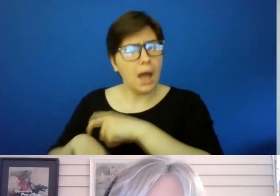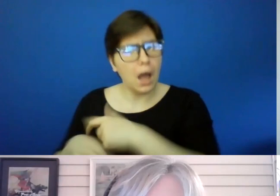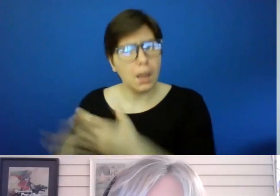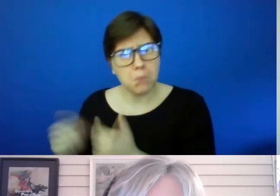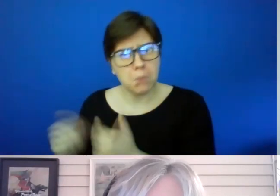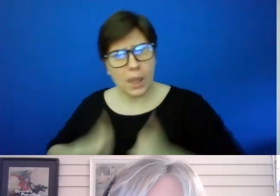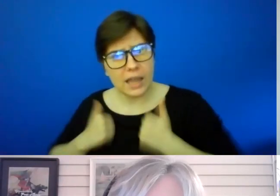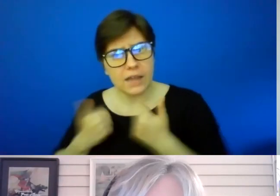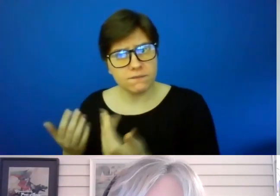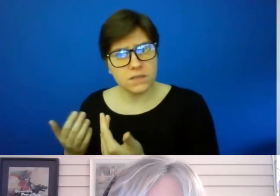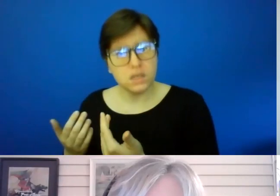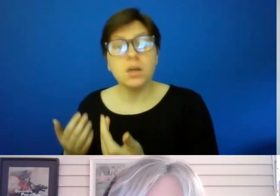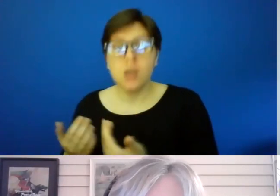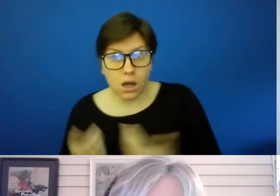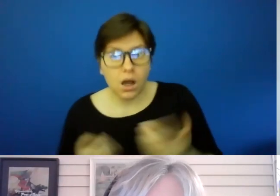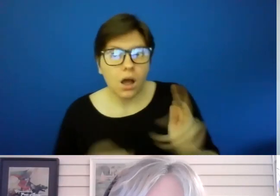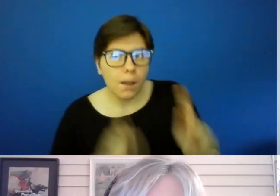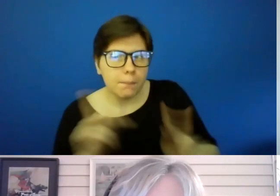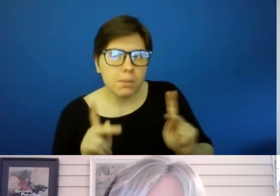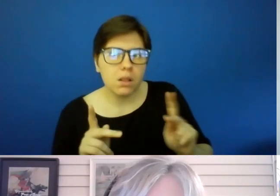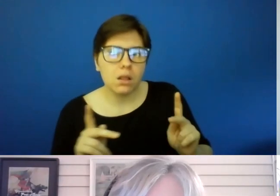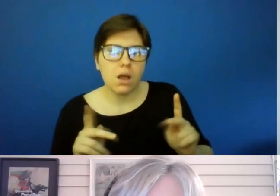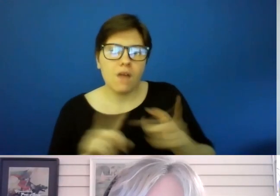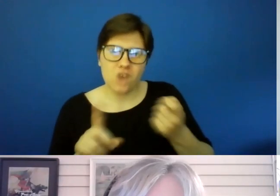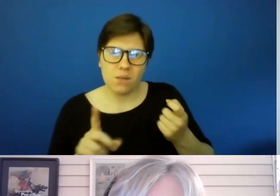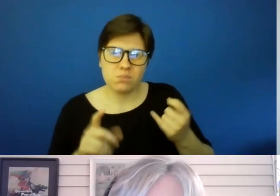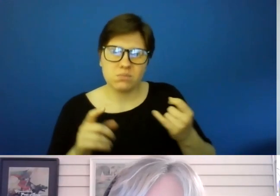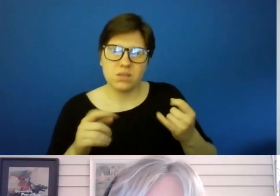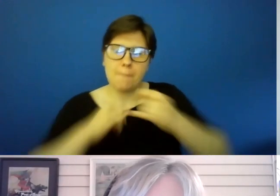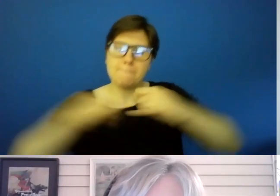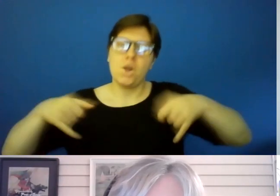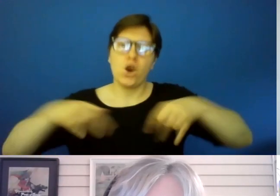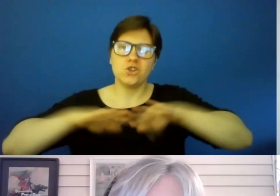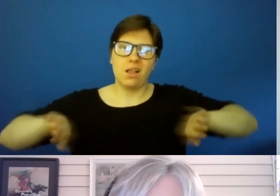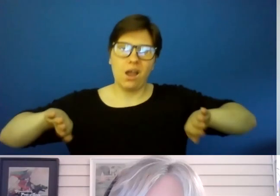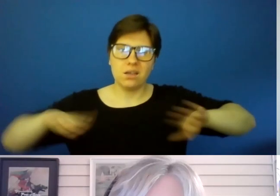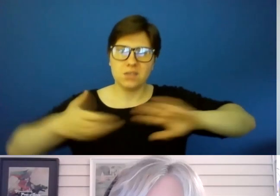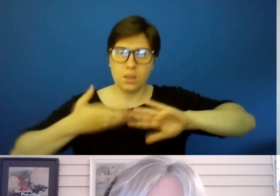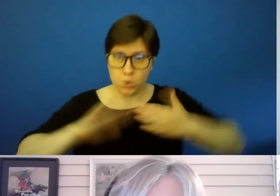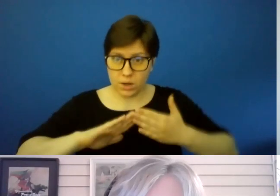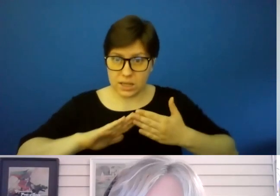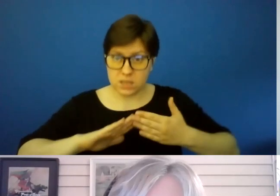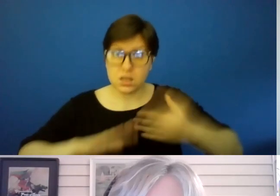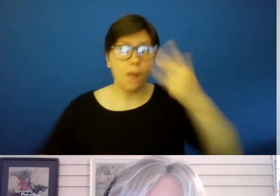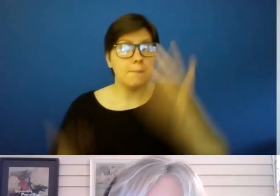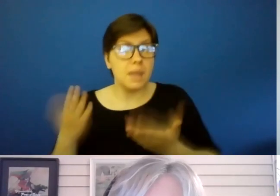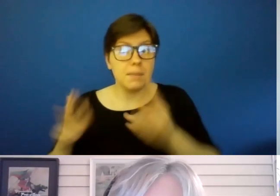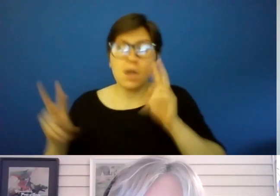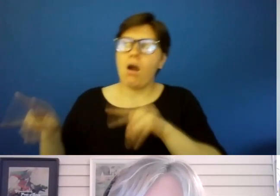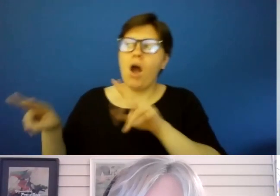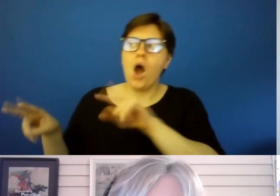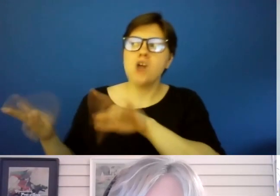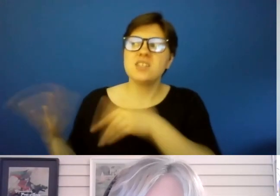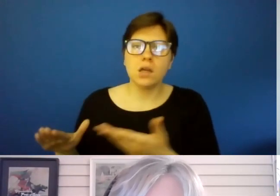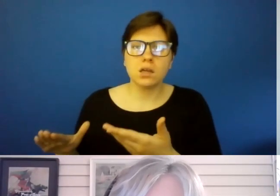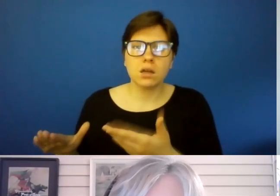for people from marginalized communities, they may well be judged as dying when they're